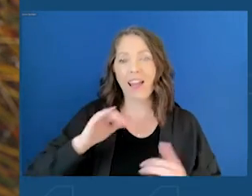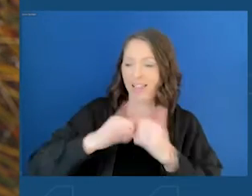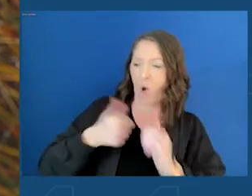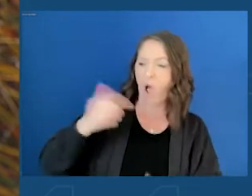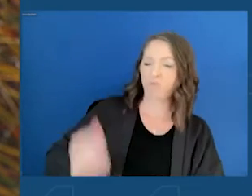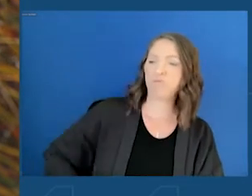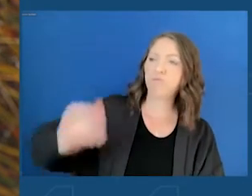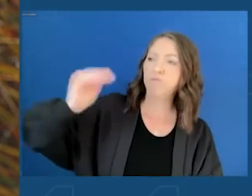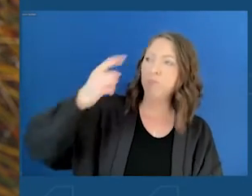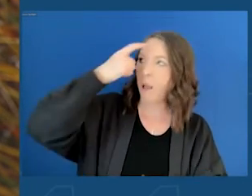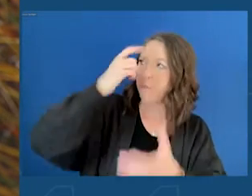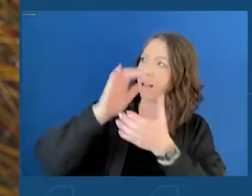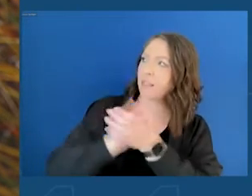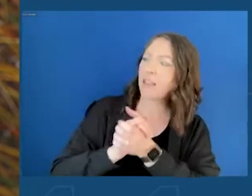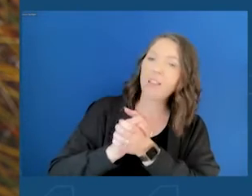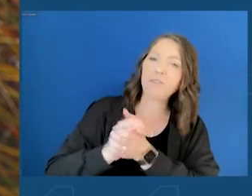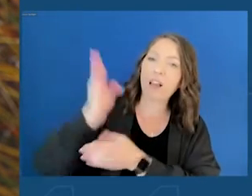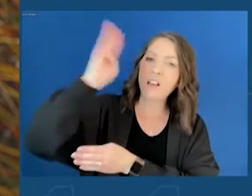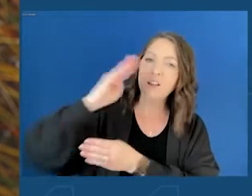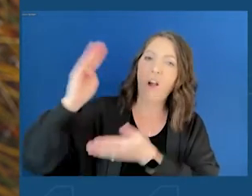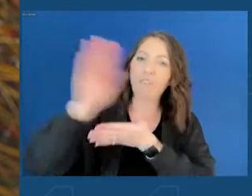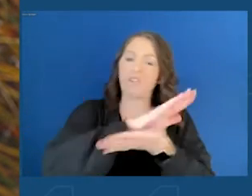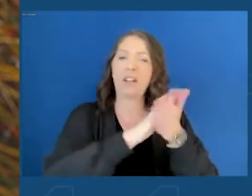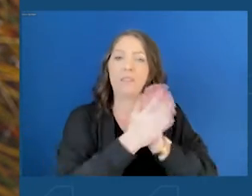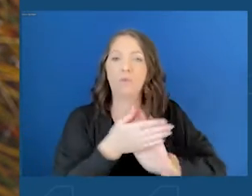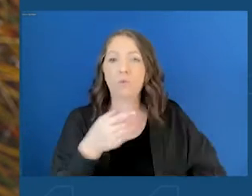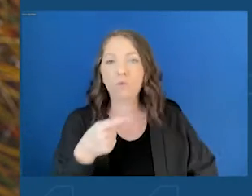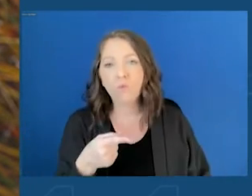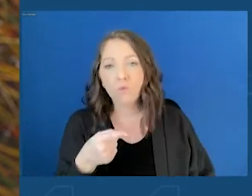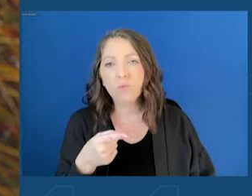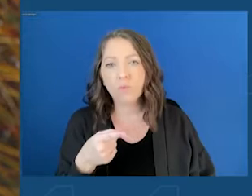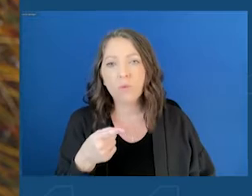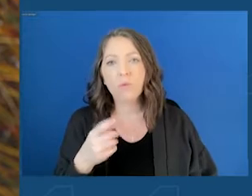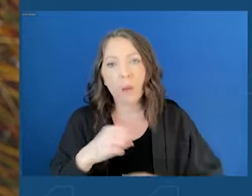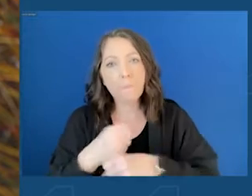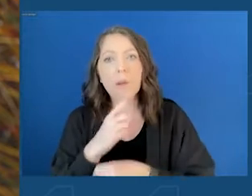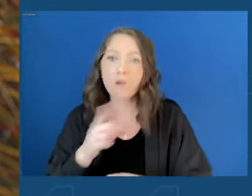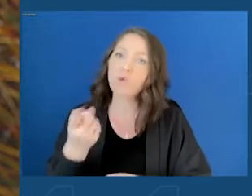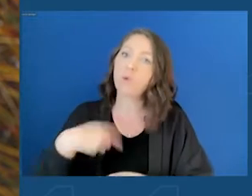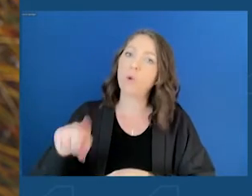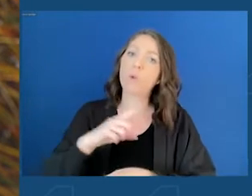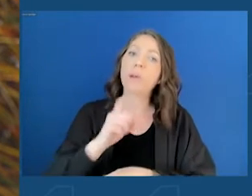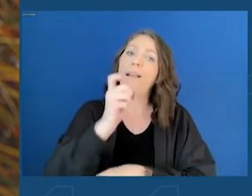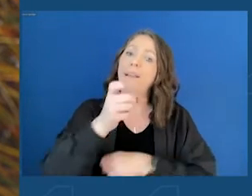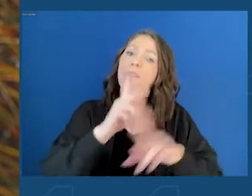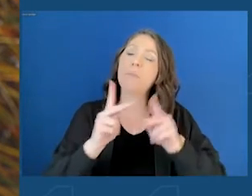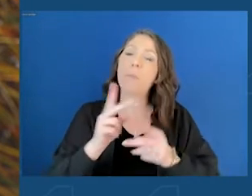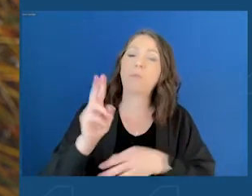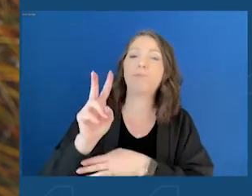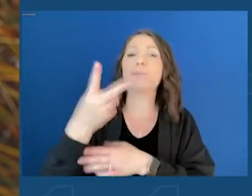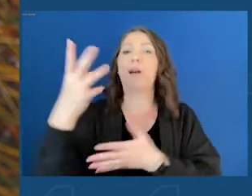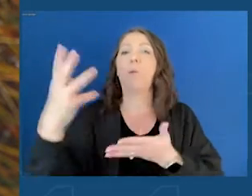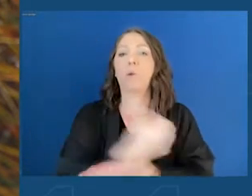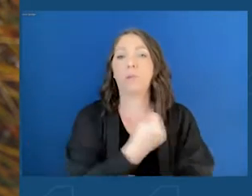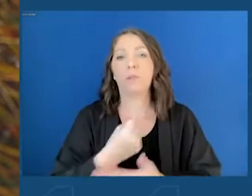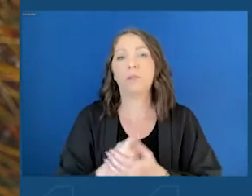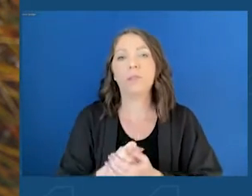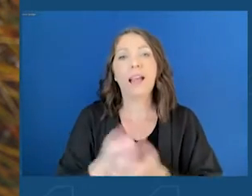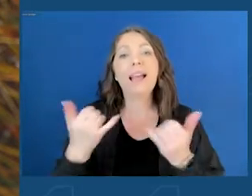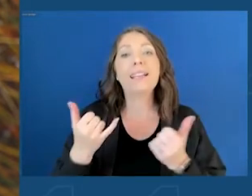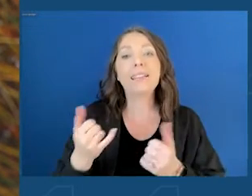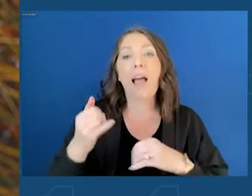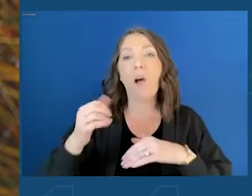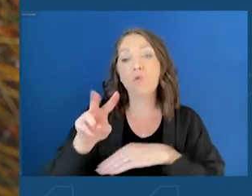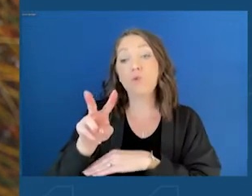believing in the power of redemption and forgiveness. And to make sure that we give people second chances. And now there are more than 2 million